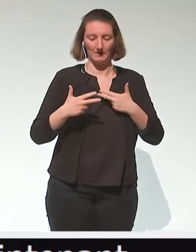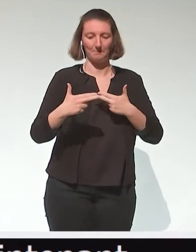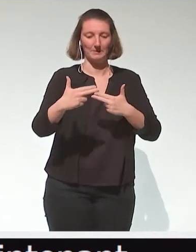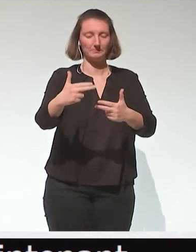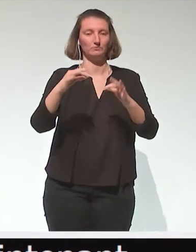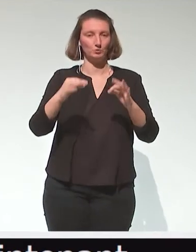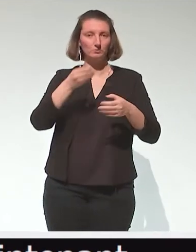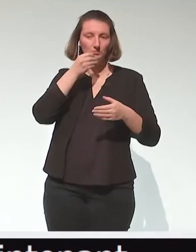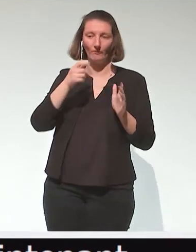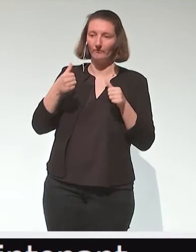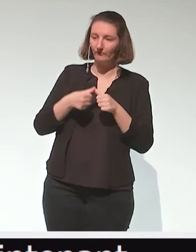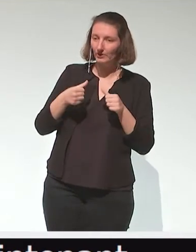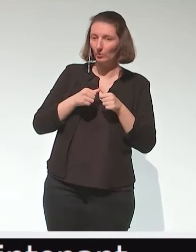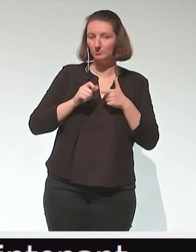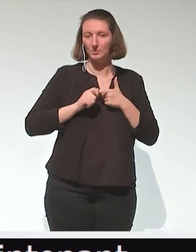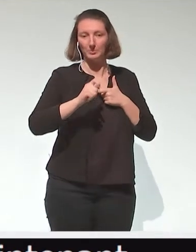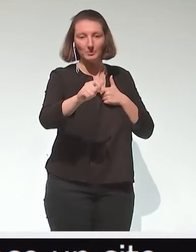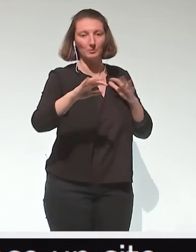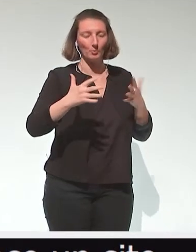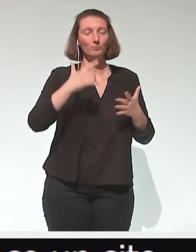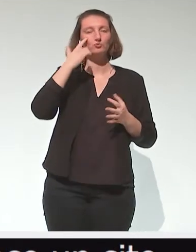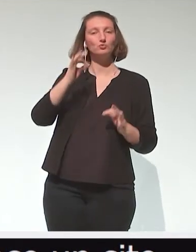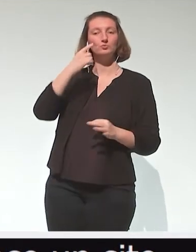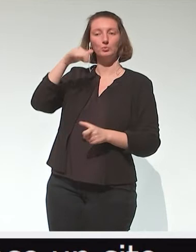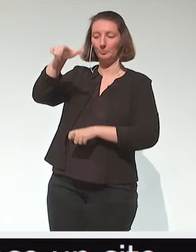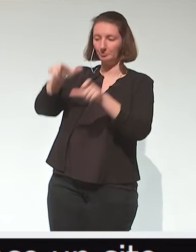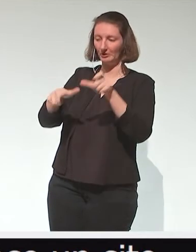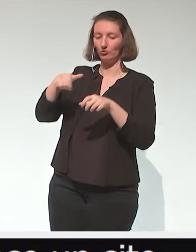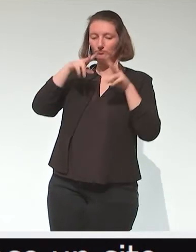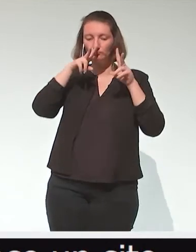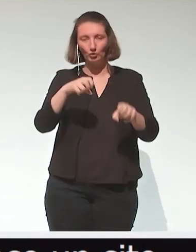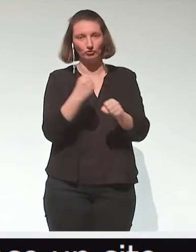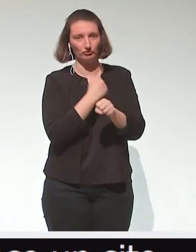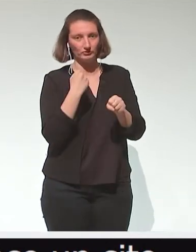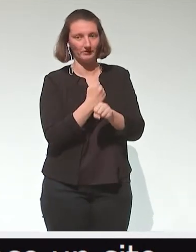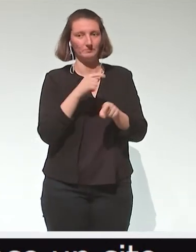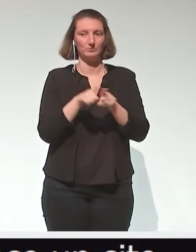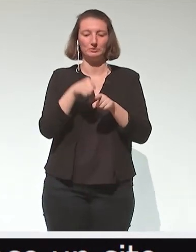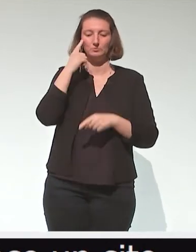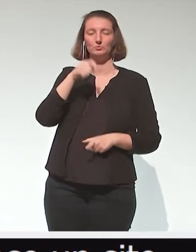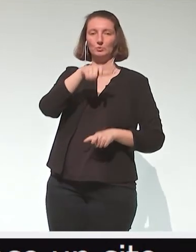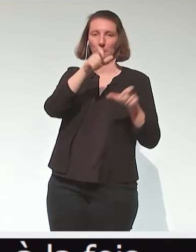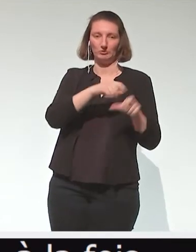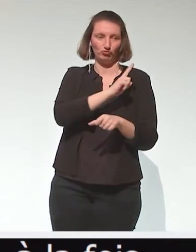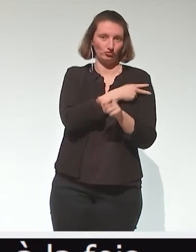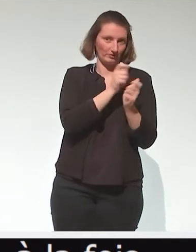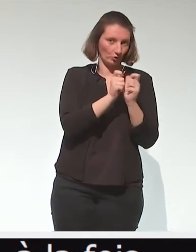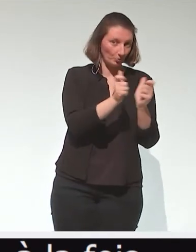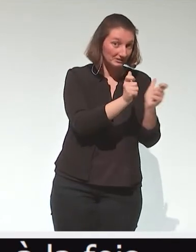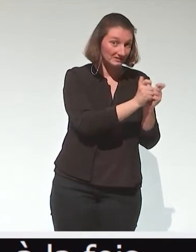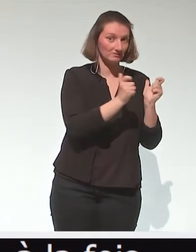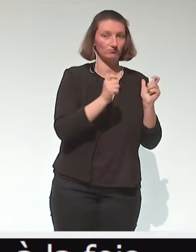for employees. And it was accompanied and will be accompanied with public discussions